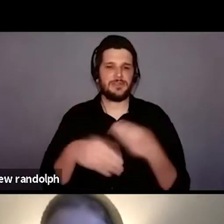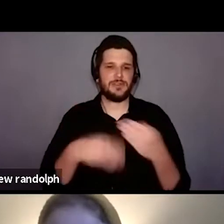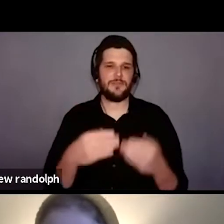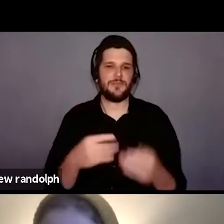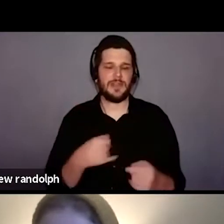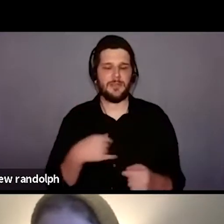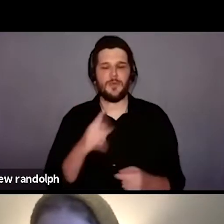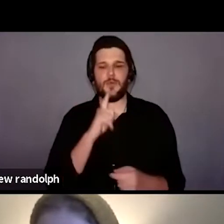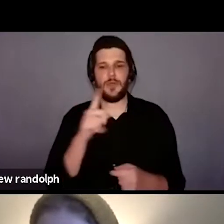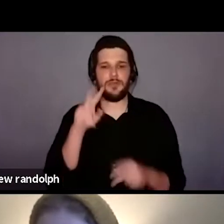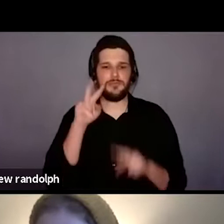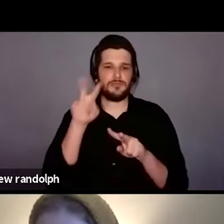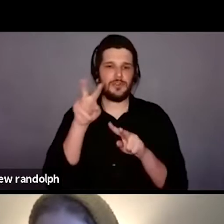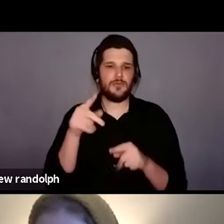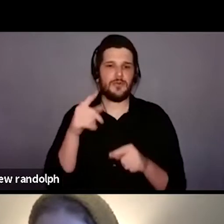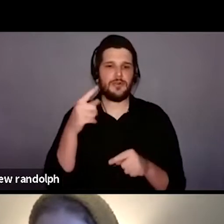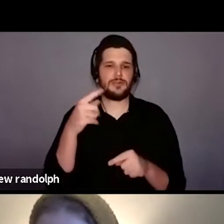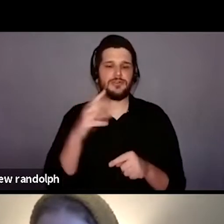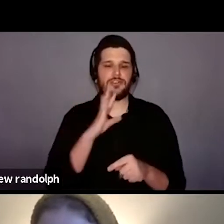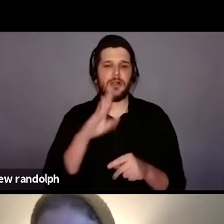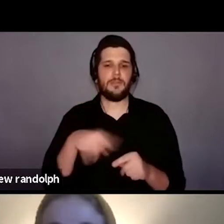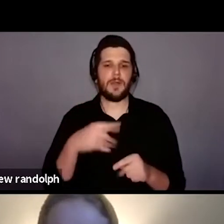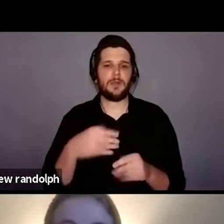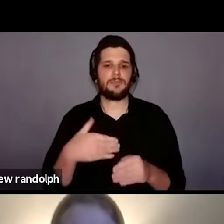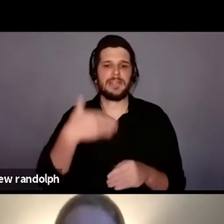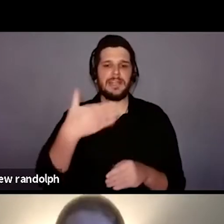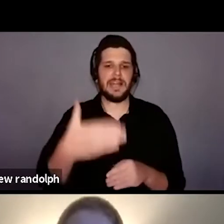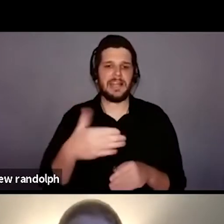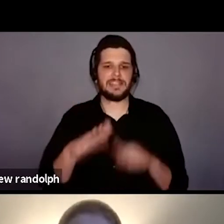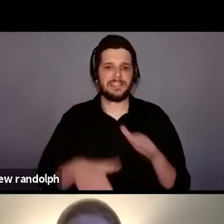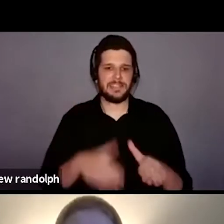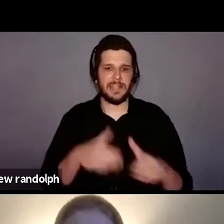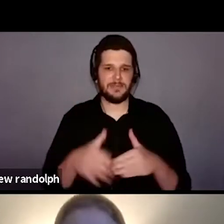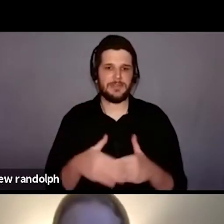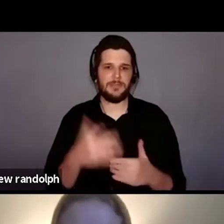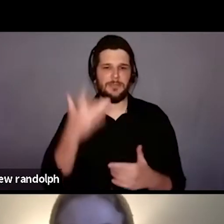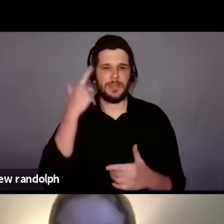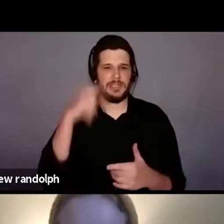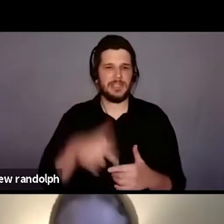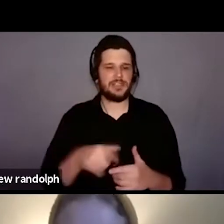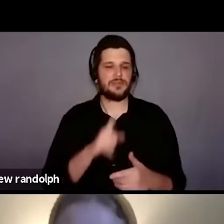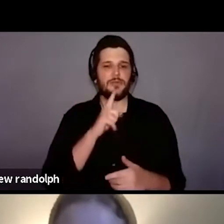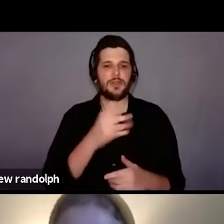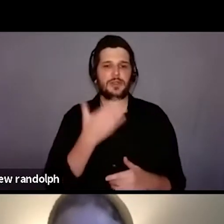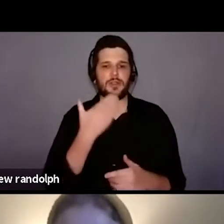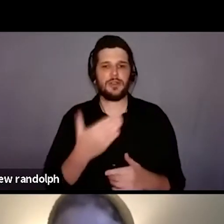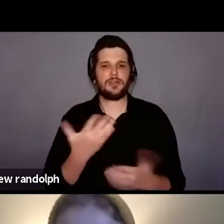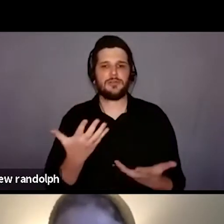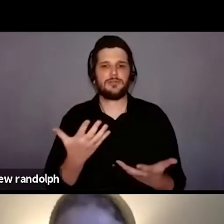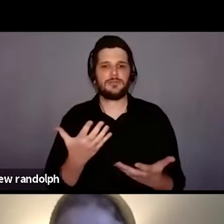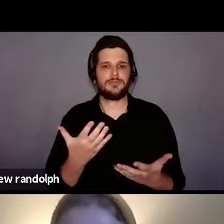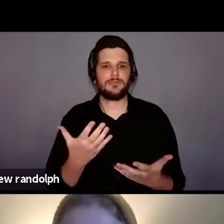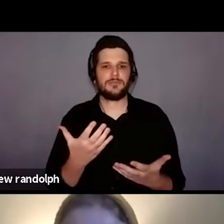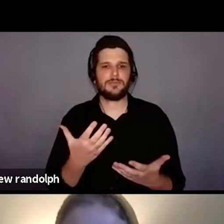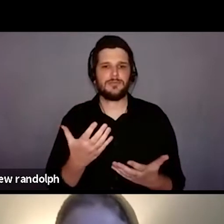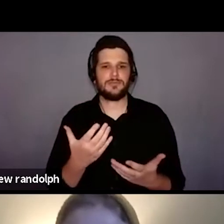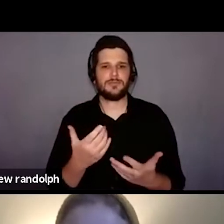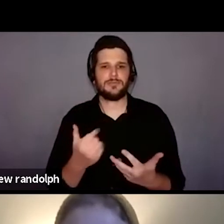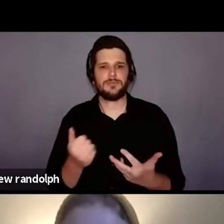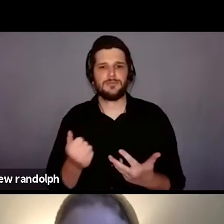I'm really looking forward to talking about next steps, because this was really good sort of denouement and